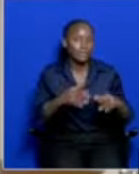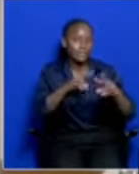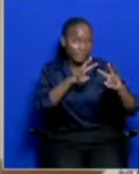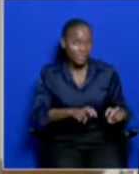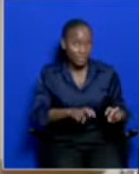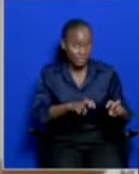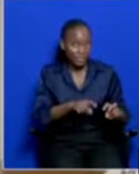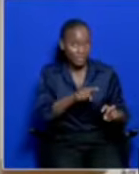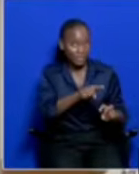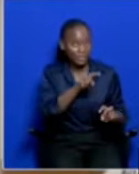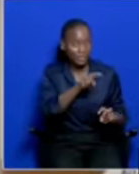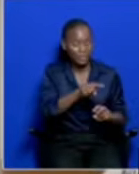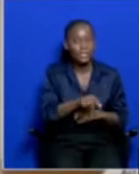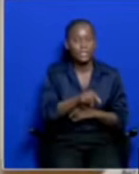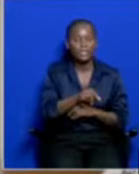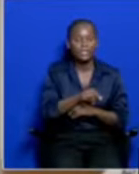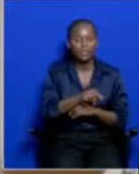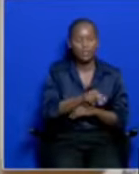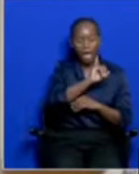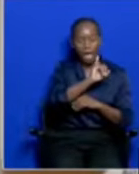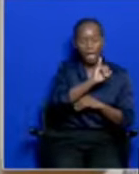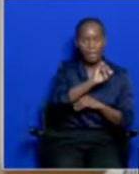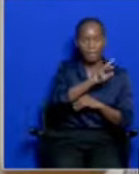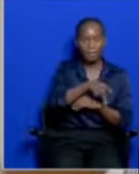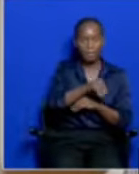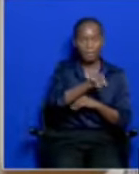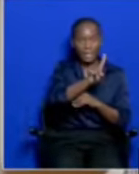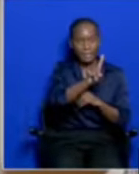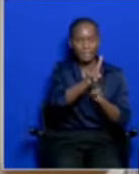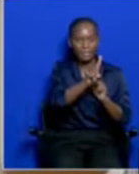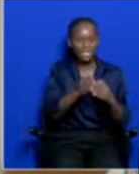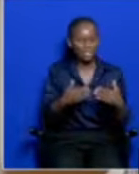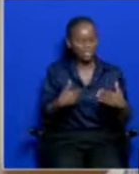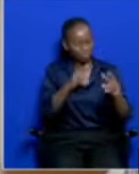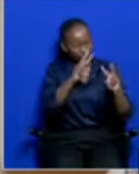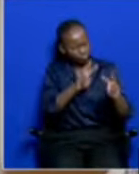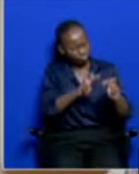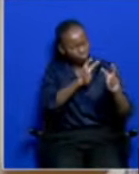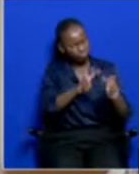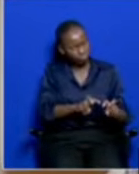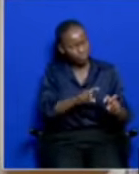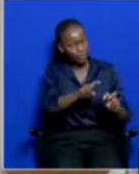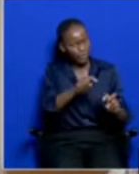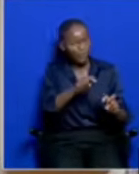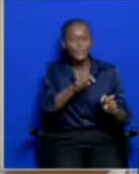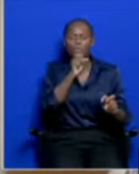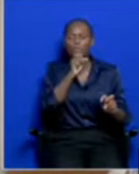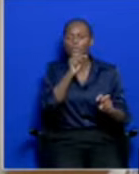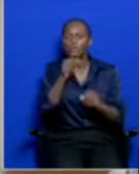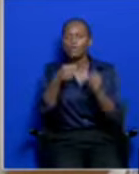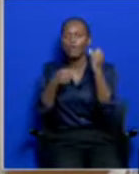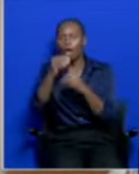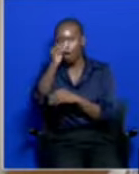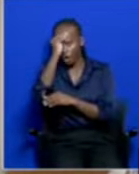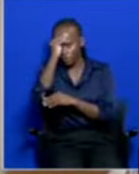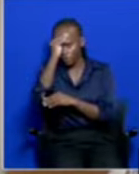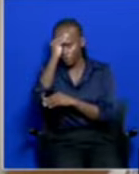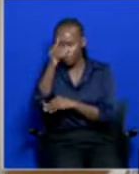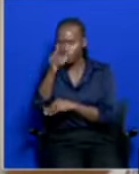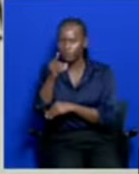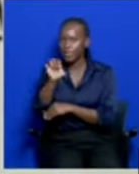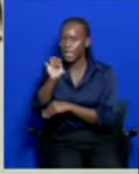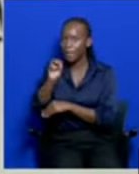Were you able to obtain statements from the implicated officers, EMPD officers? Yes.